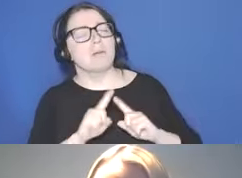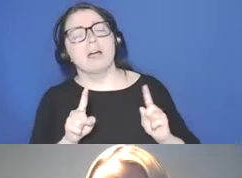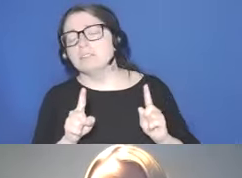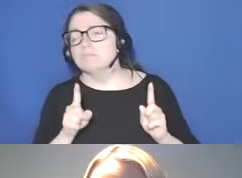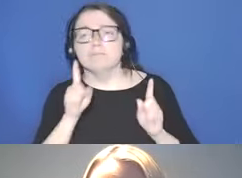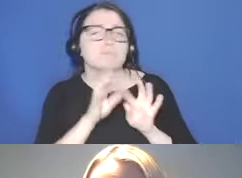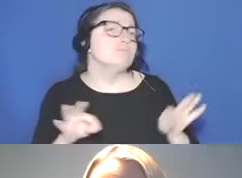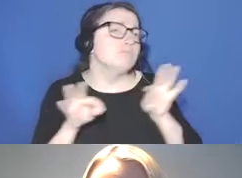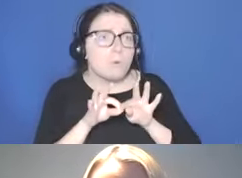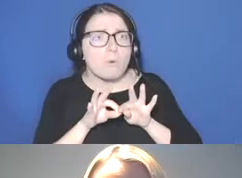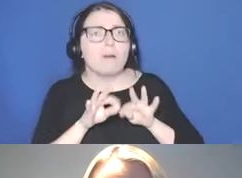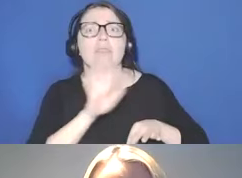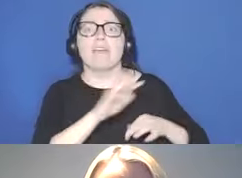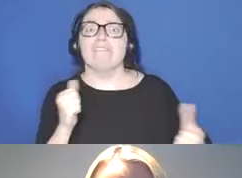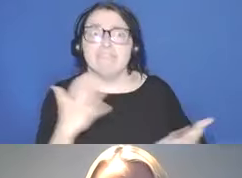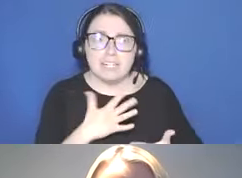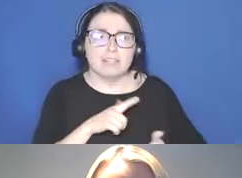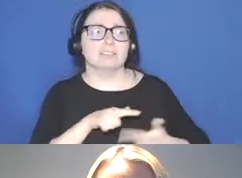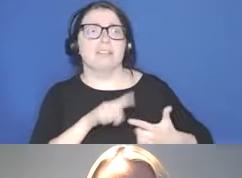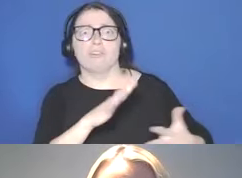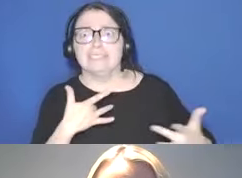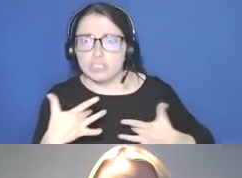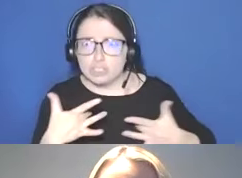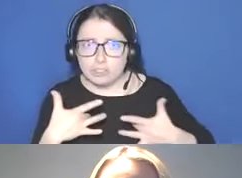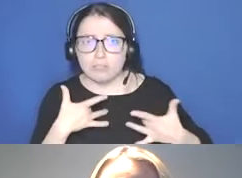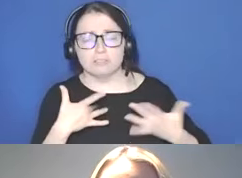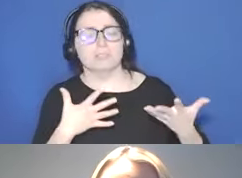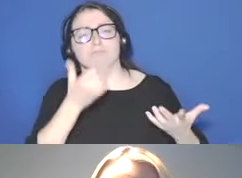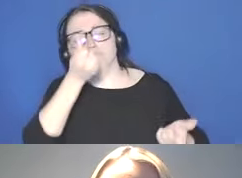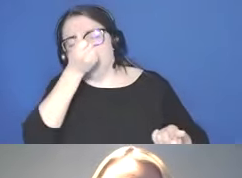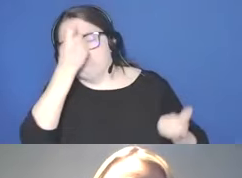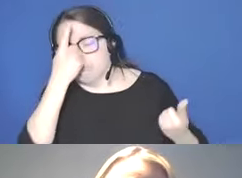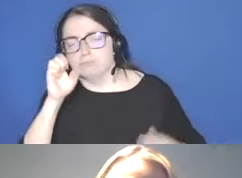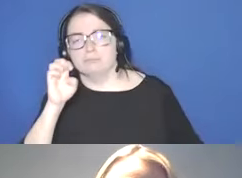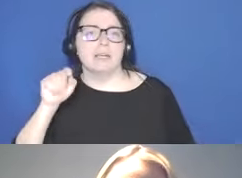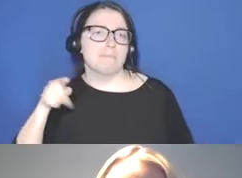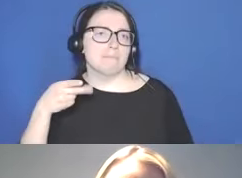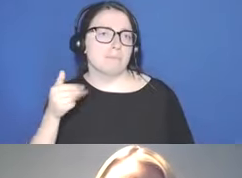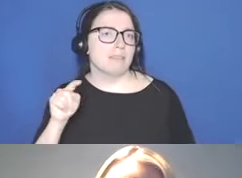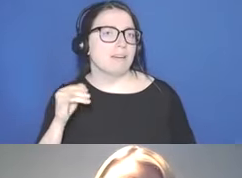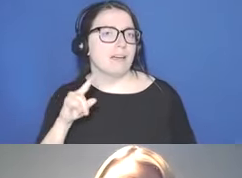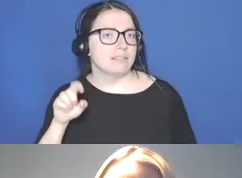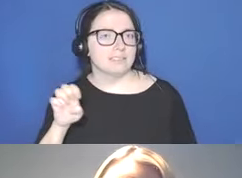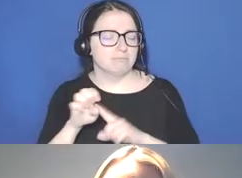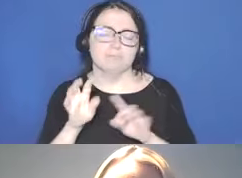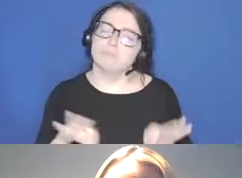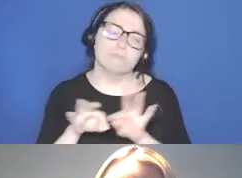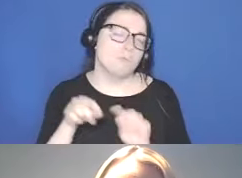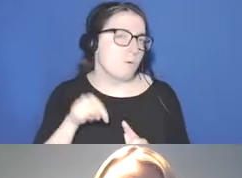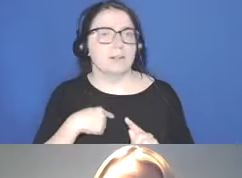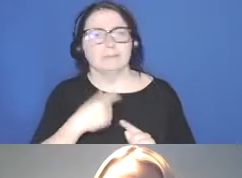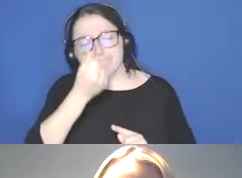the fears and concerns that parent has. That's usually what I find to be the best